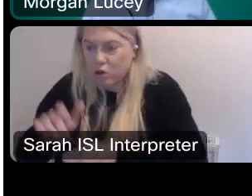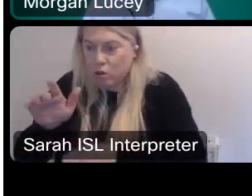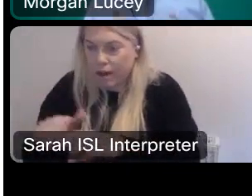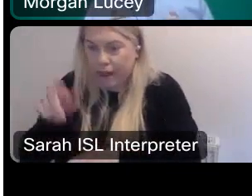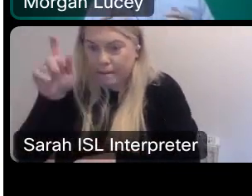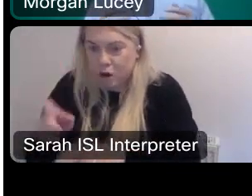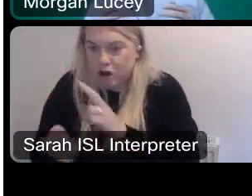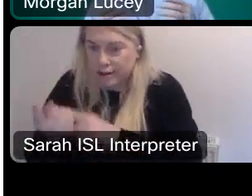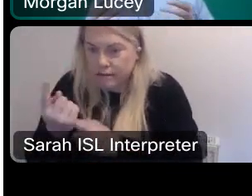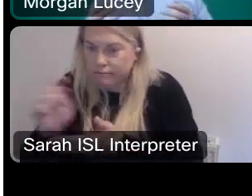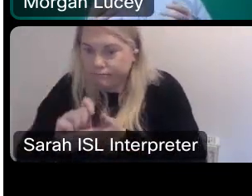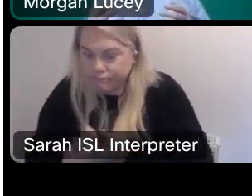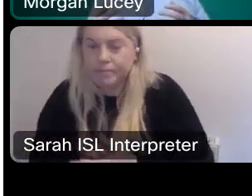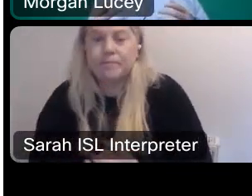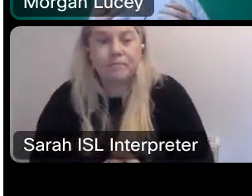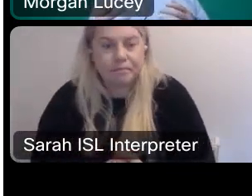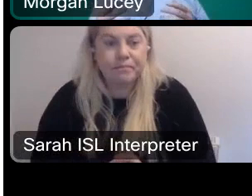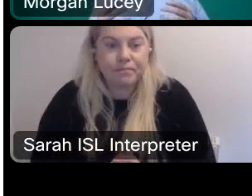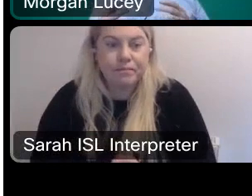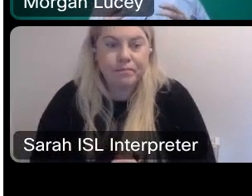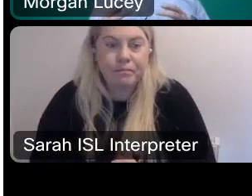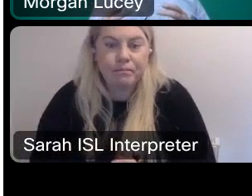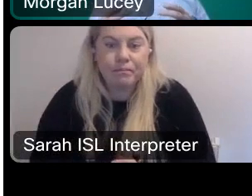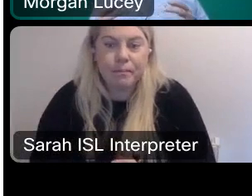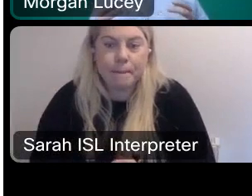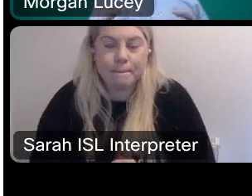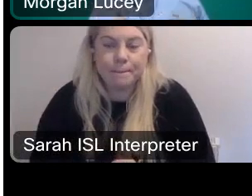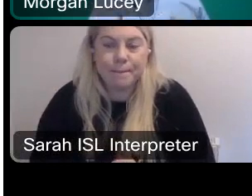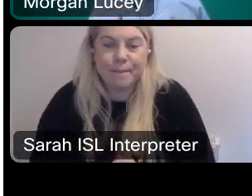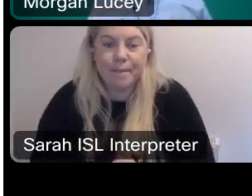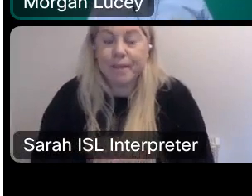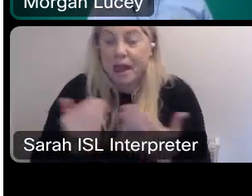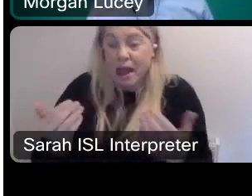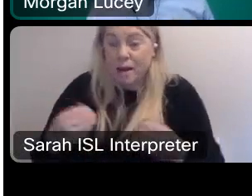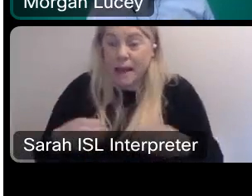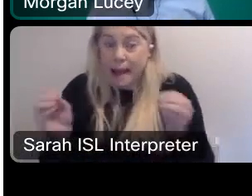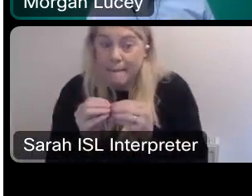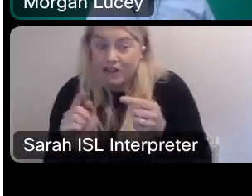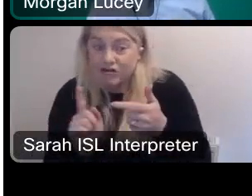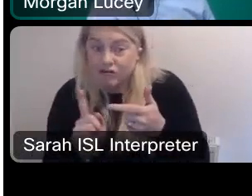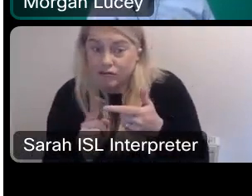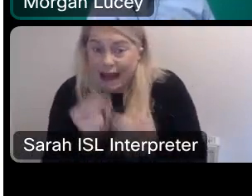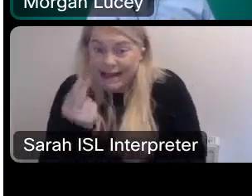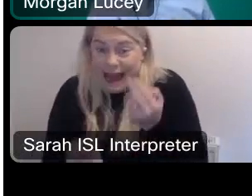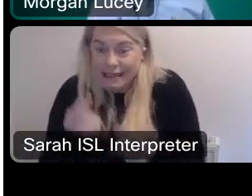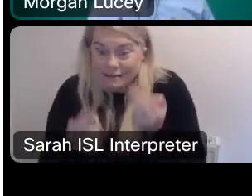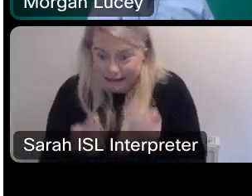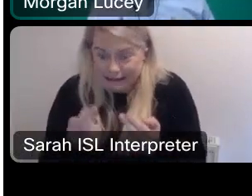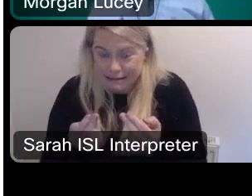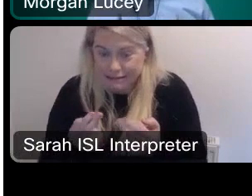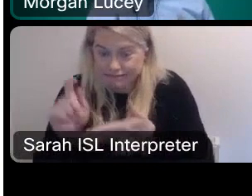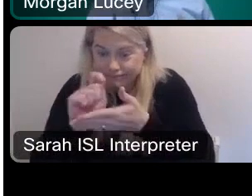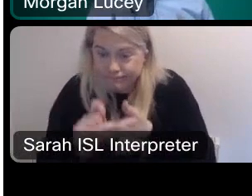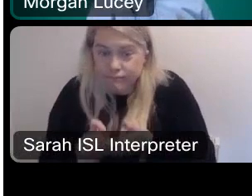So the reason I'm also identifying that tool and that policy as a central policy after kind of, you